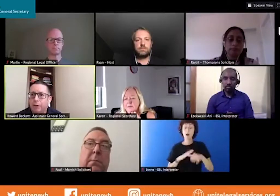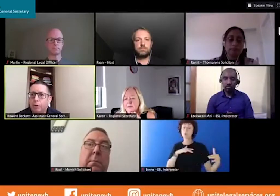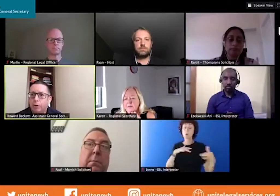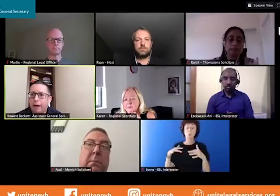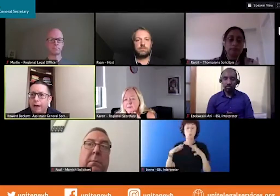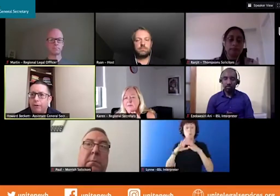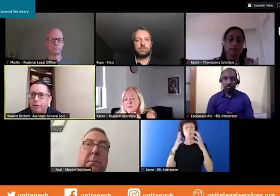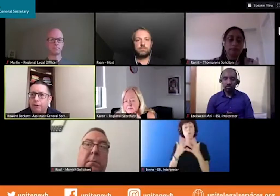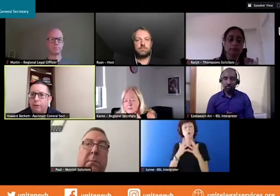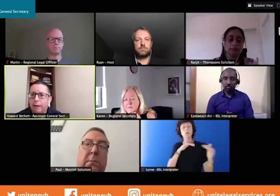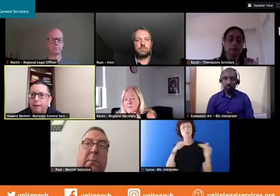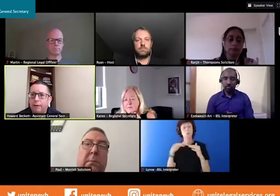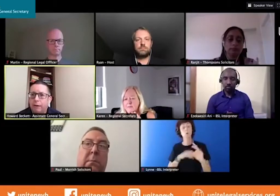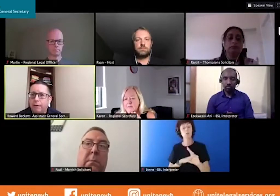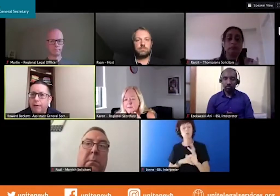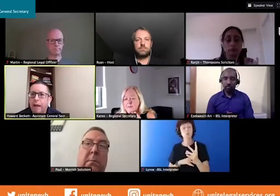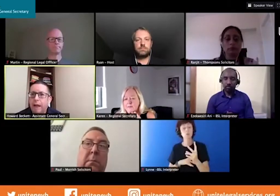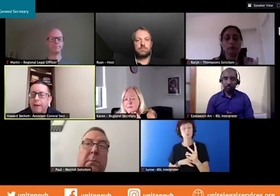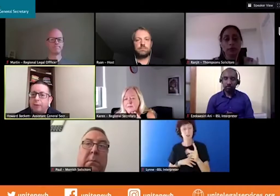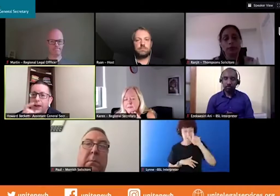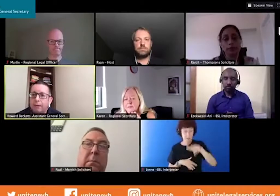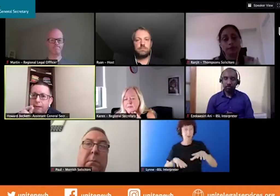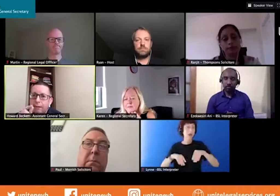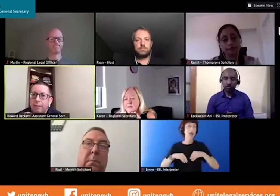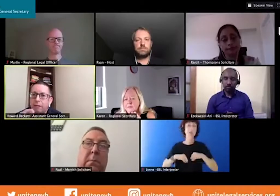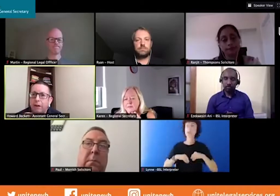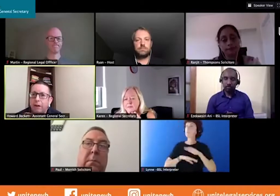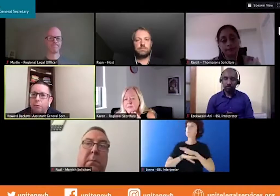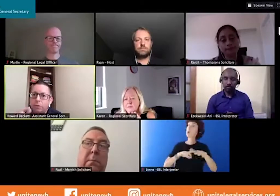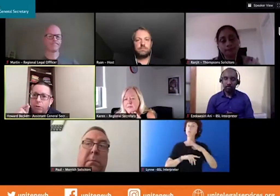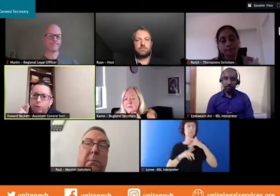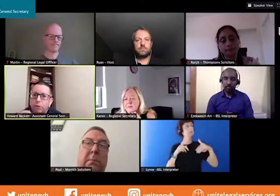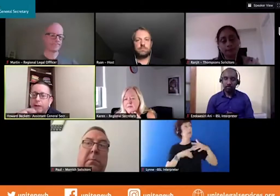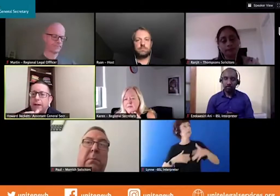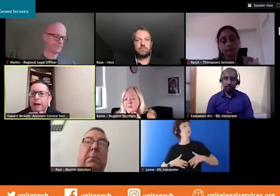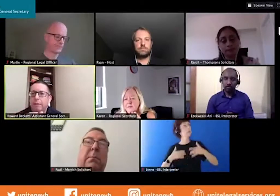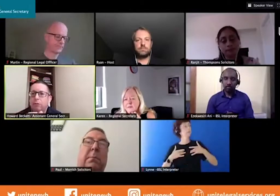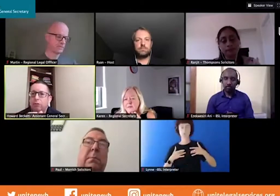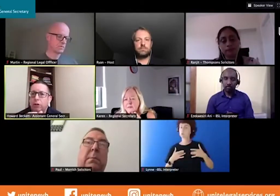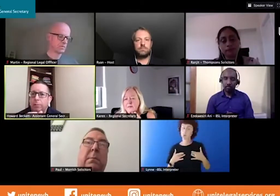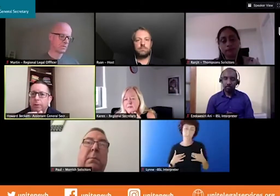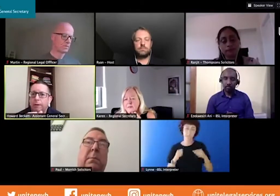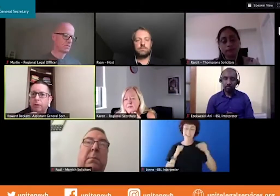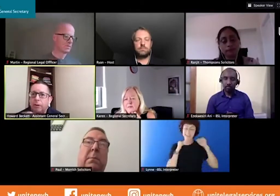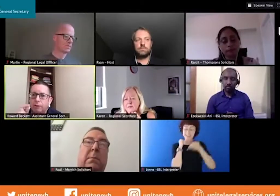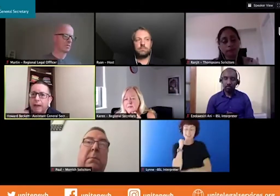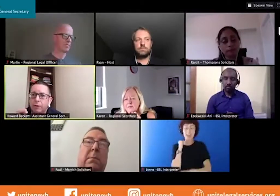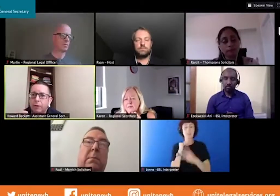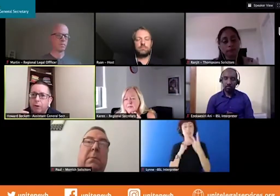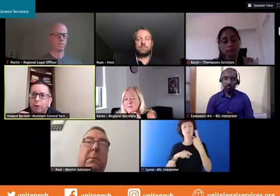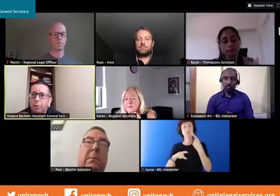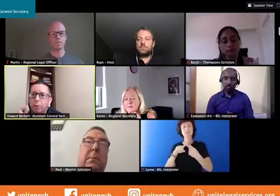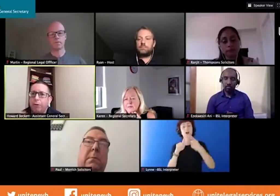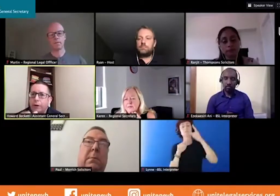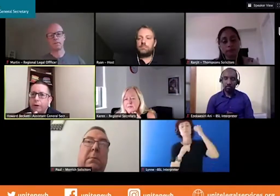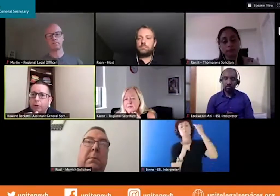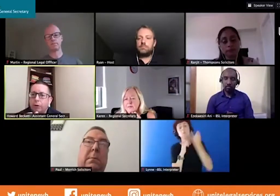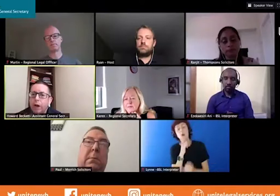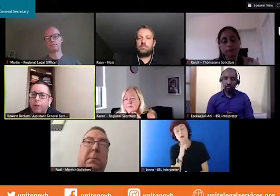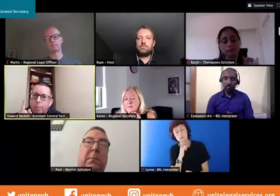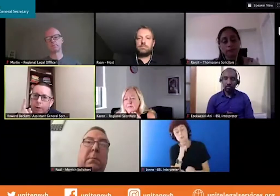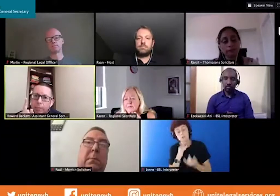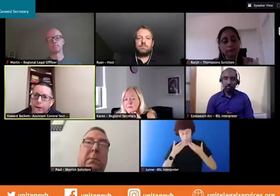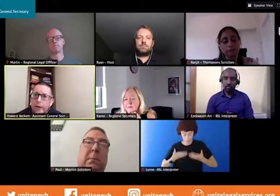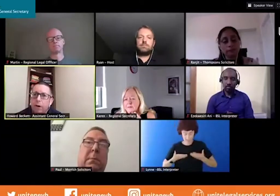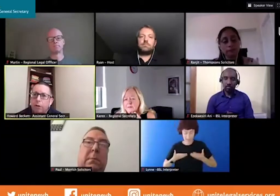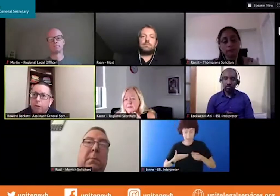society to live in. And debt at that stage was at 3 times the GDP level that it's at now. And what did they do? They built 1 million council